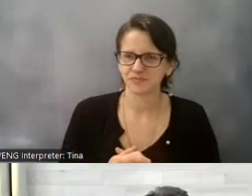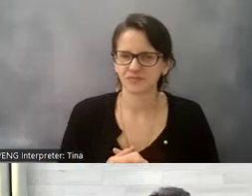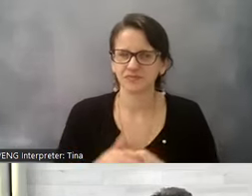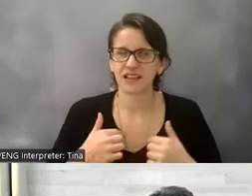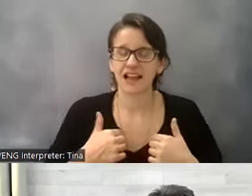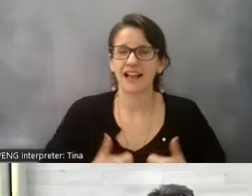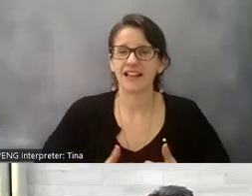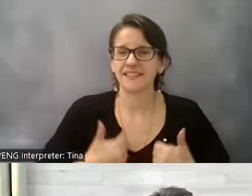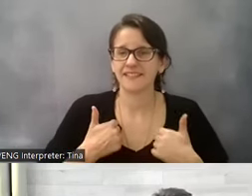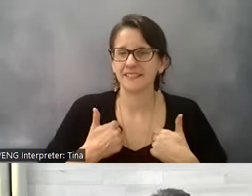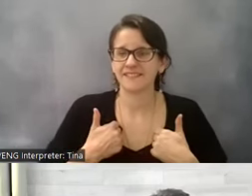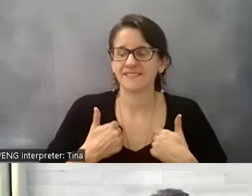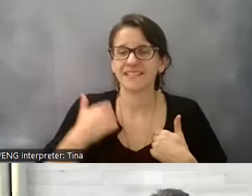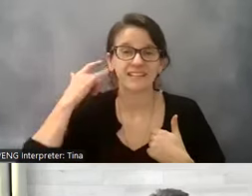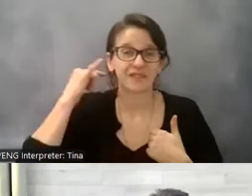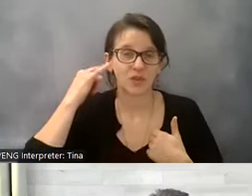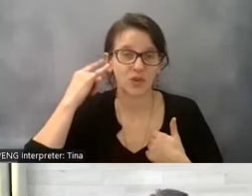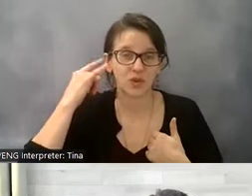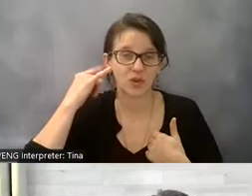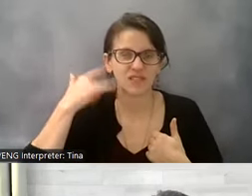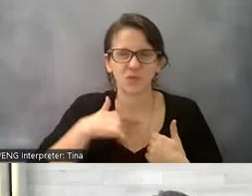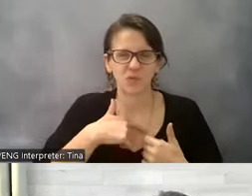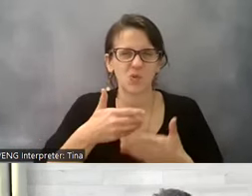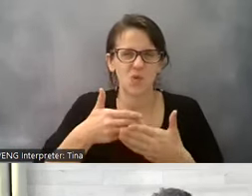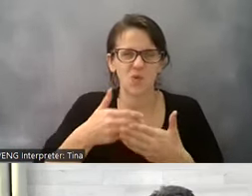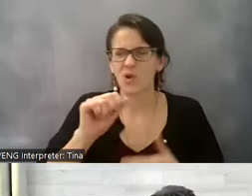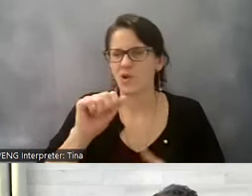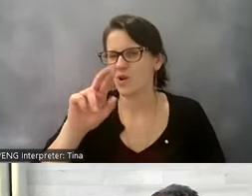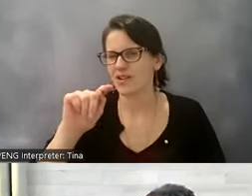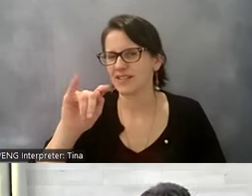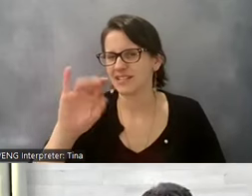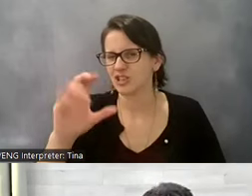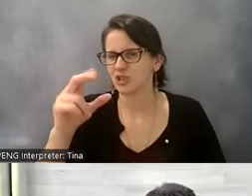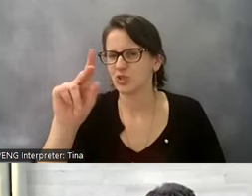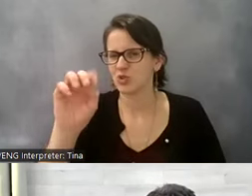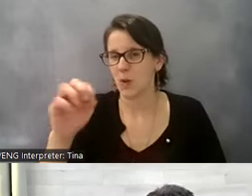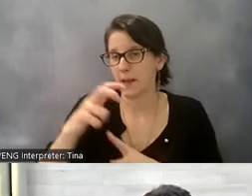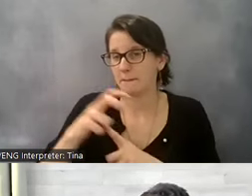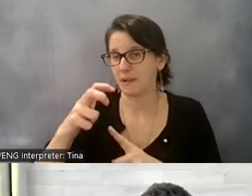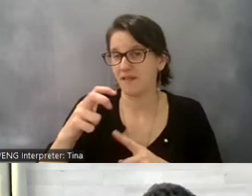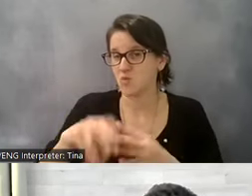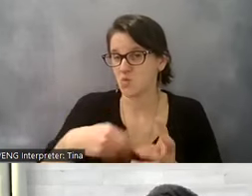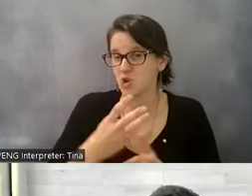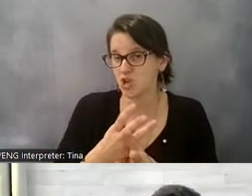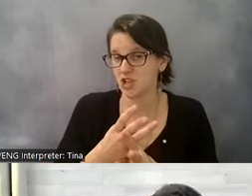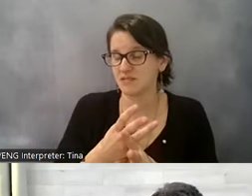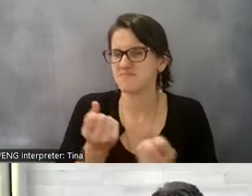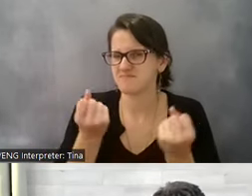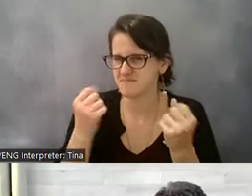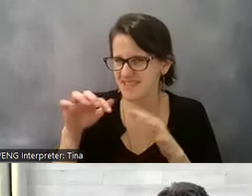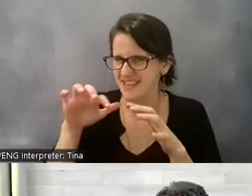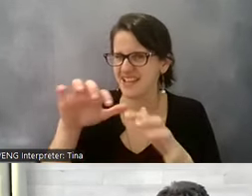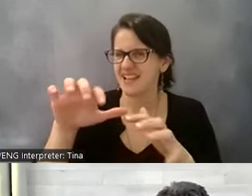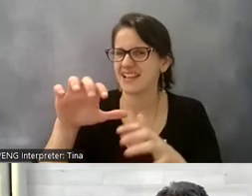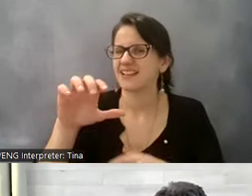in California. We are right near the artichoke capital of the world, so we have a lot of artichokes here. I do think some people dip it in so